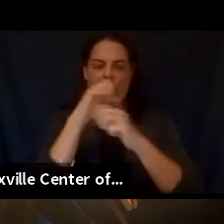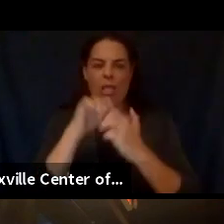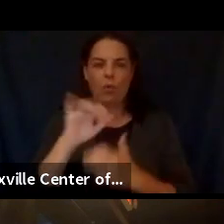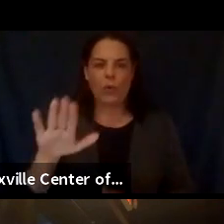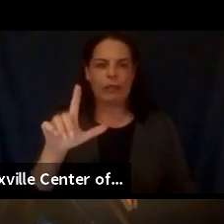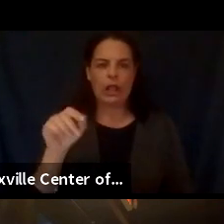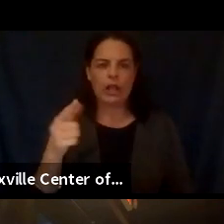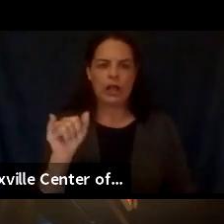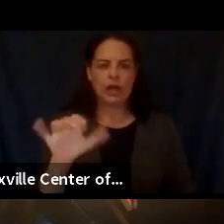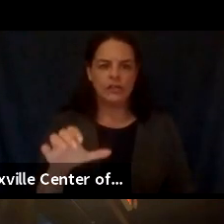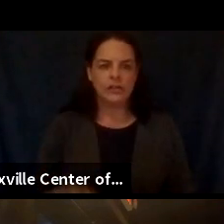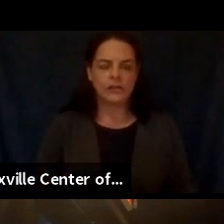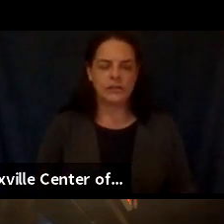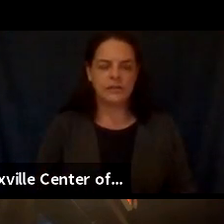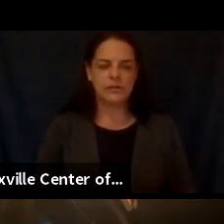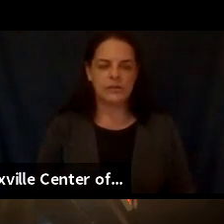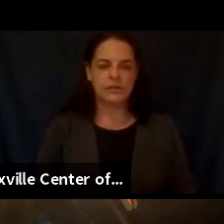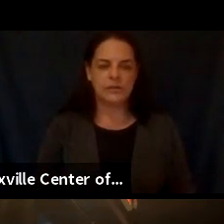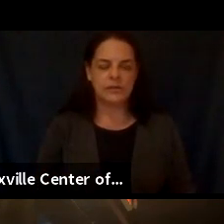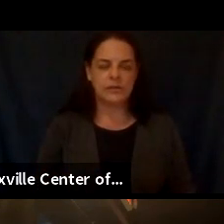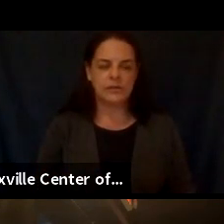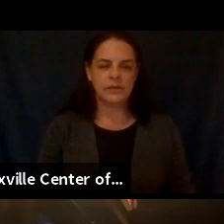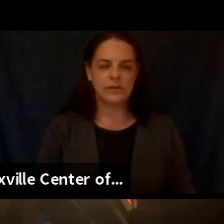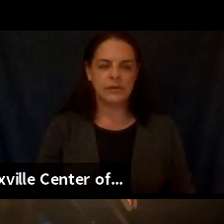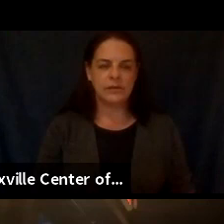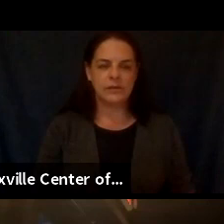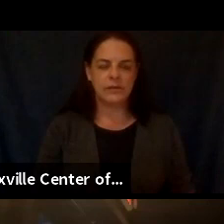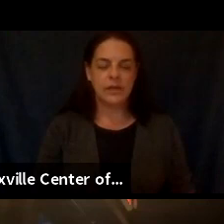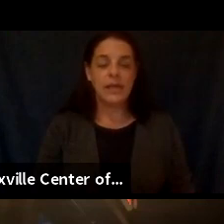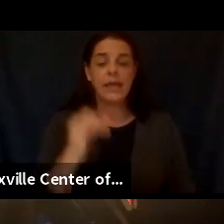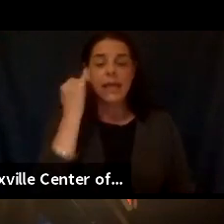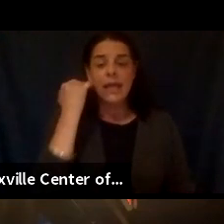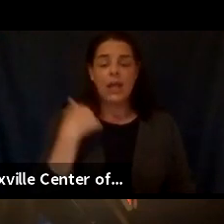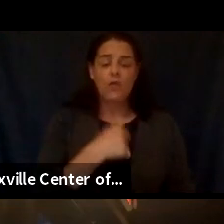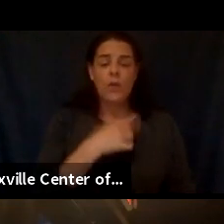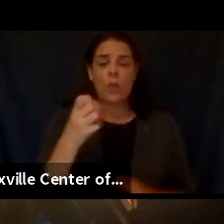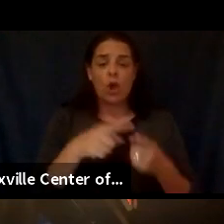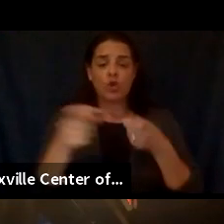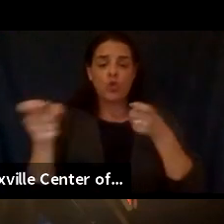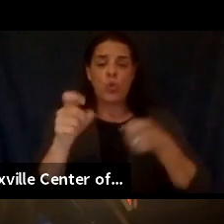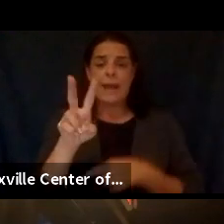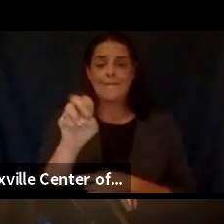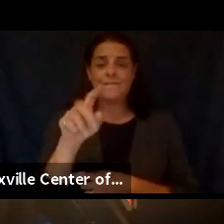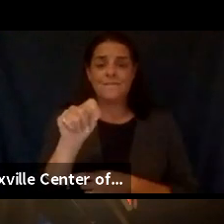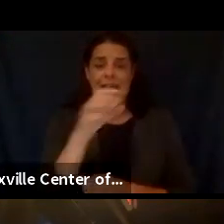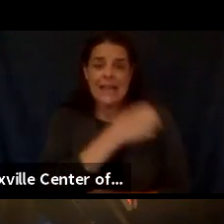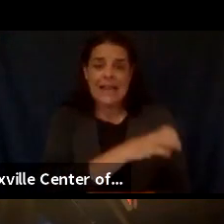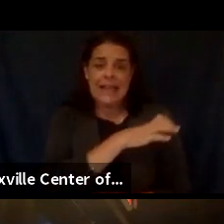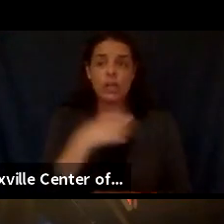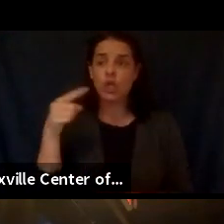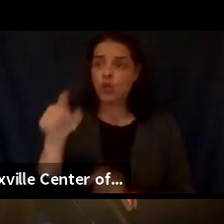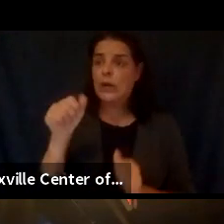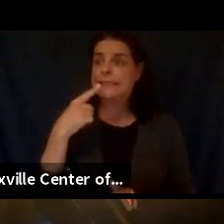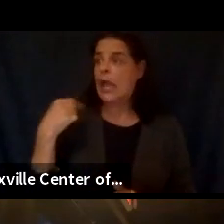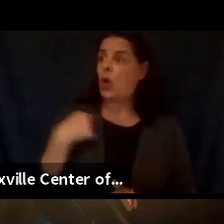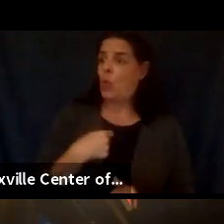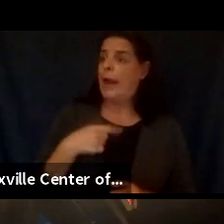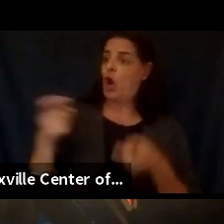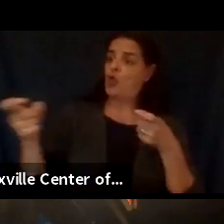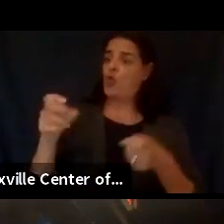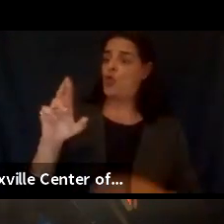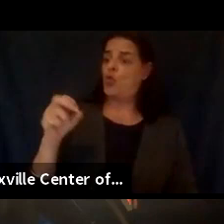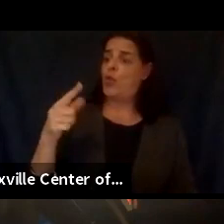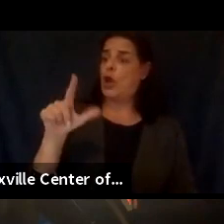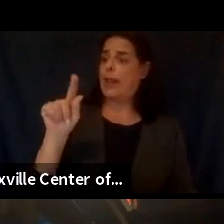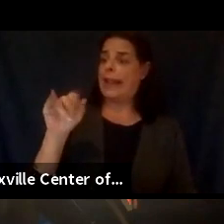And, for instance, if we wanted to regulate veterinary clinics, you could say, we're regulating veterinary clinics, period, end